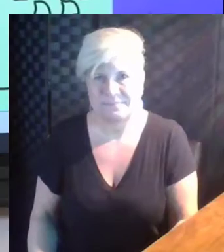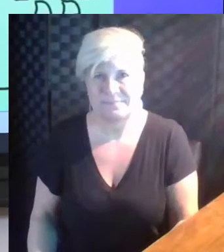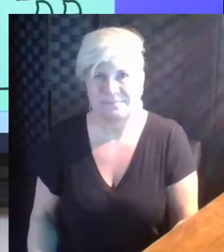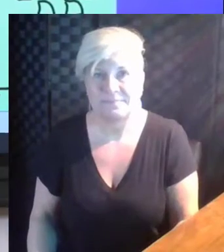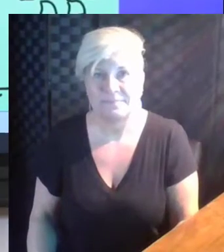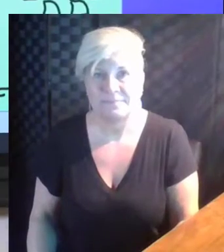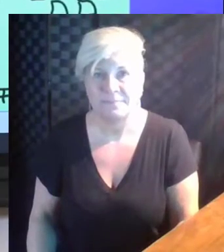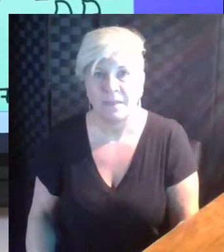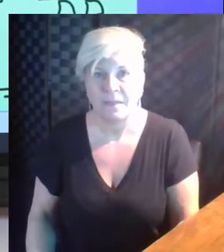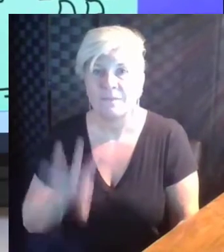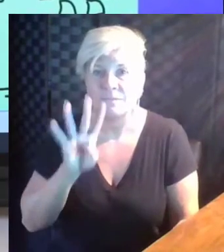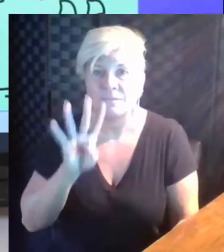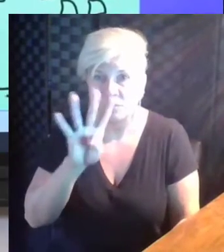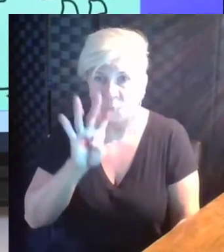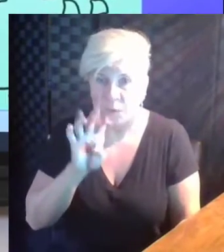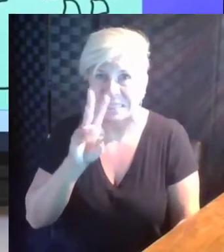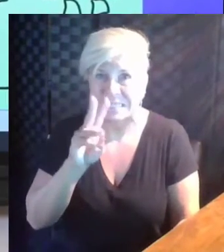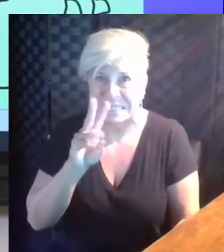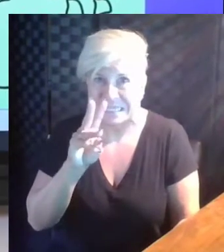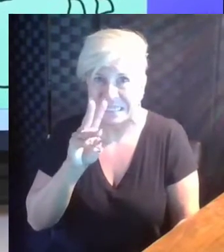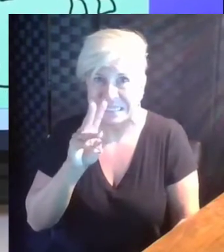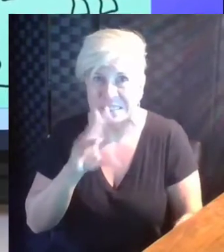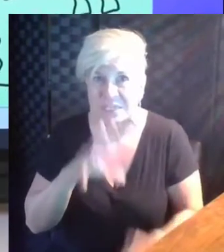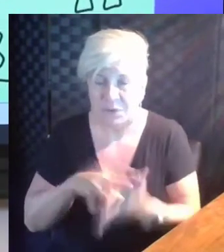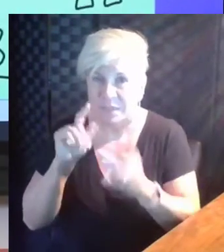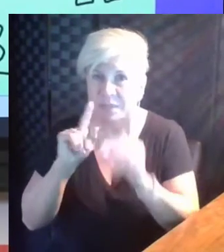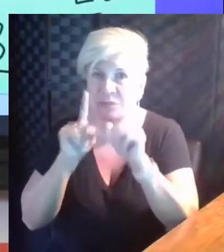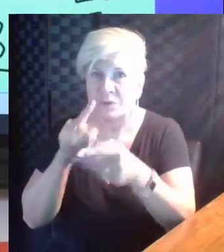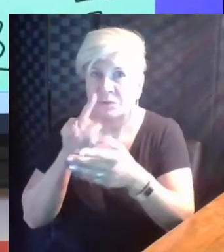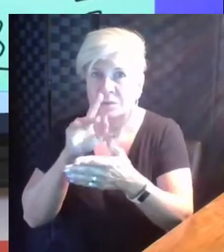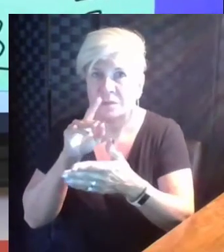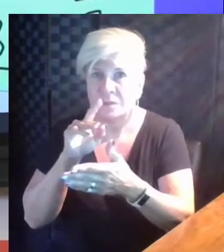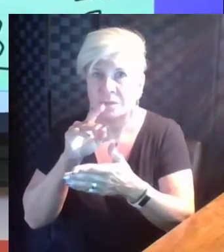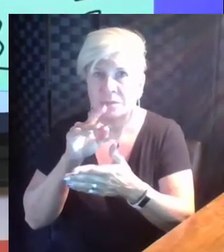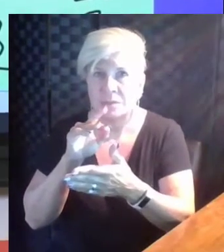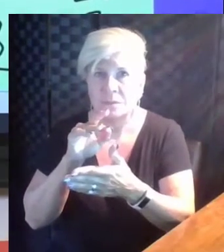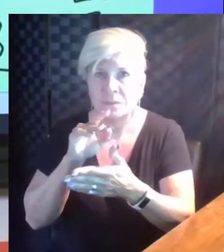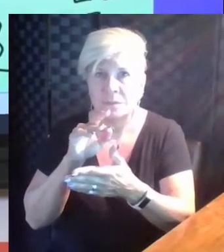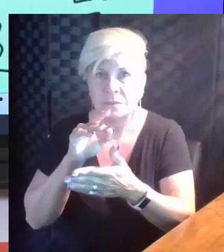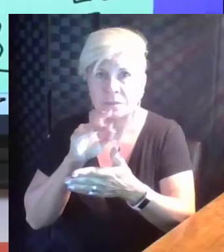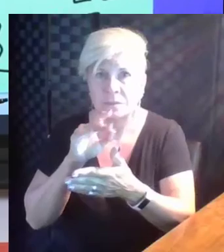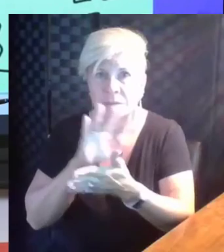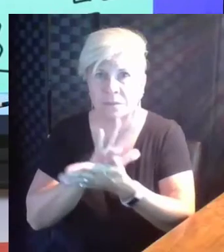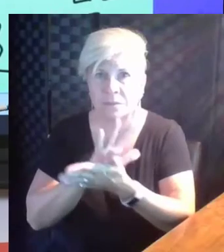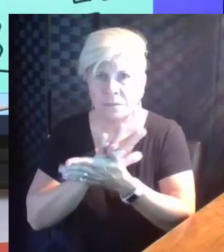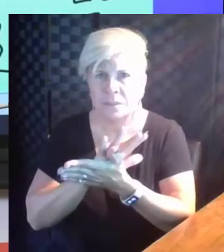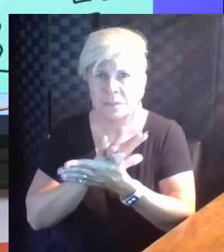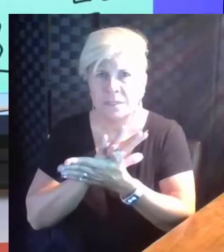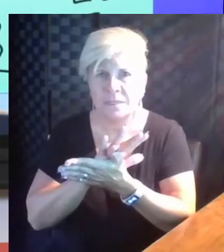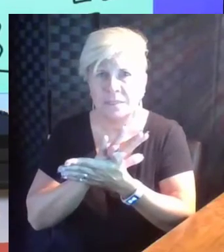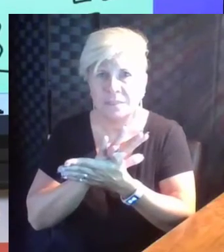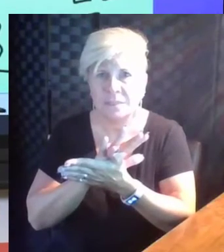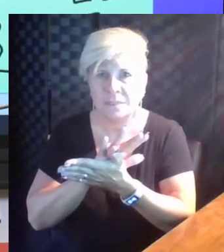416. There were 416 students. That doesn't make sense.